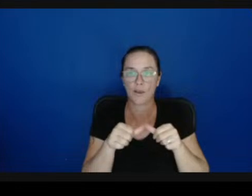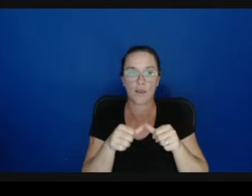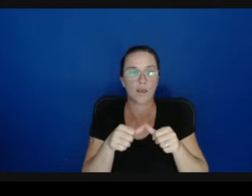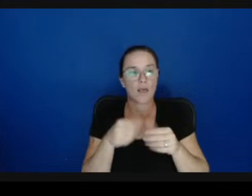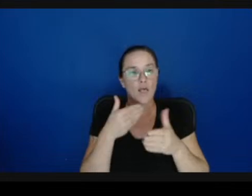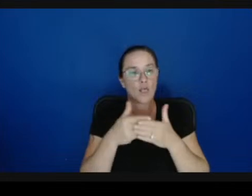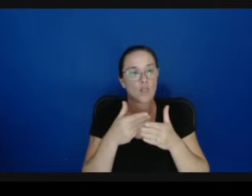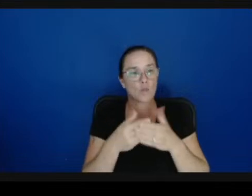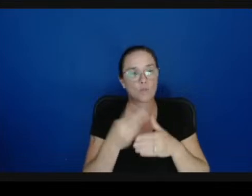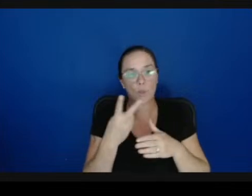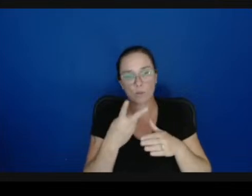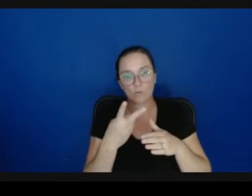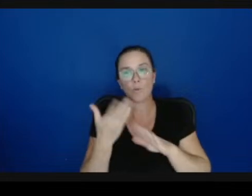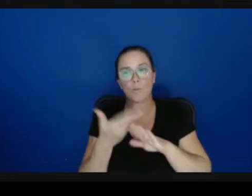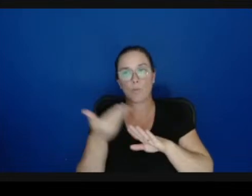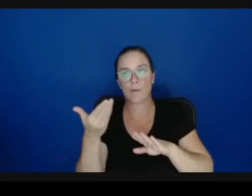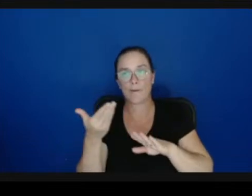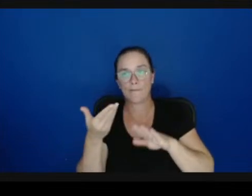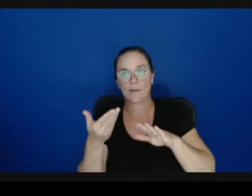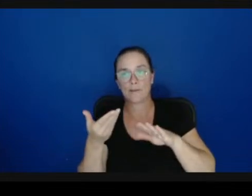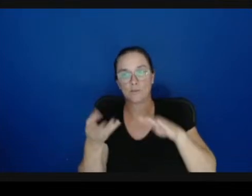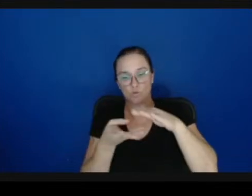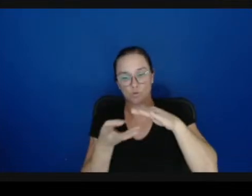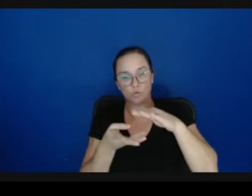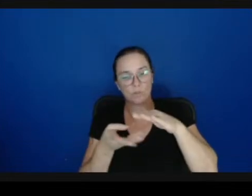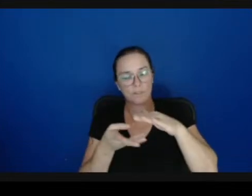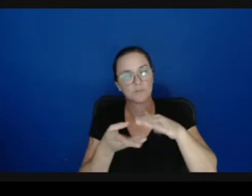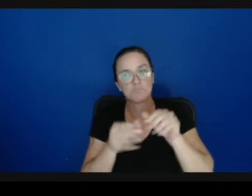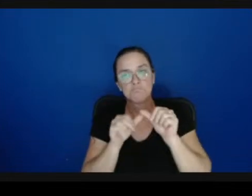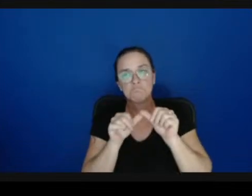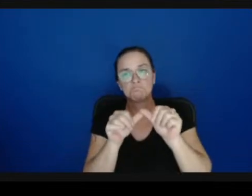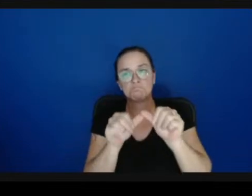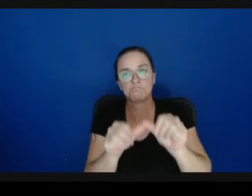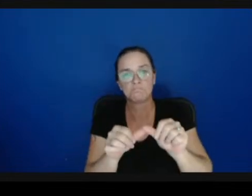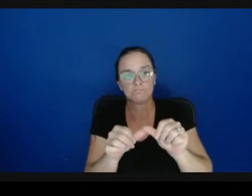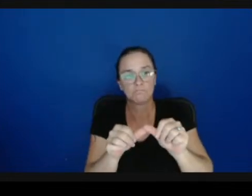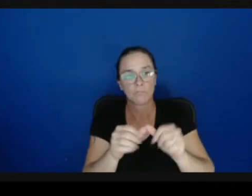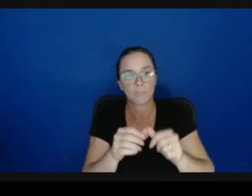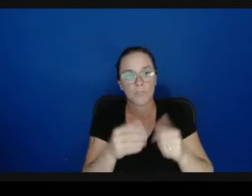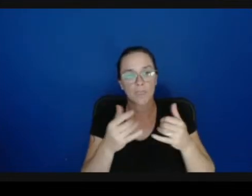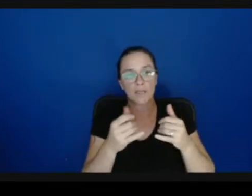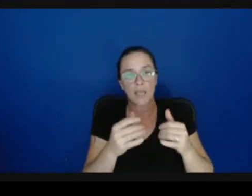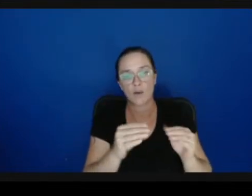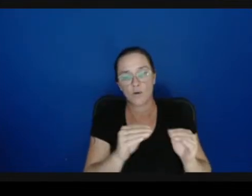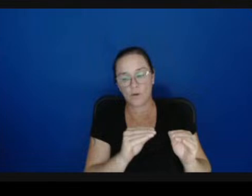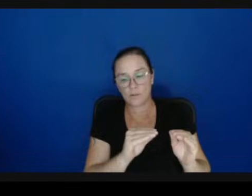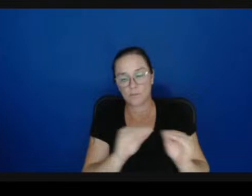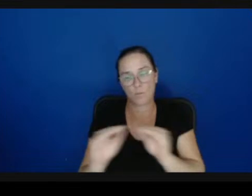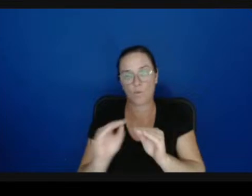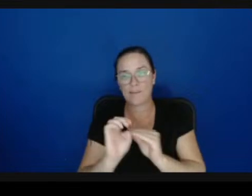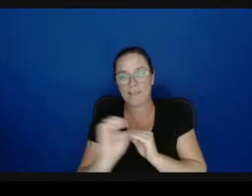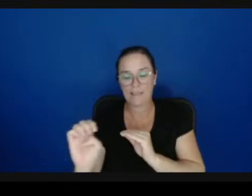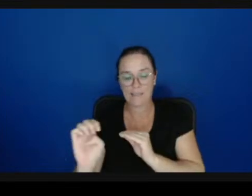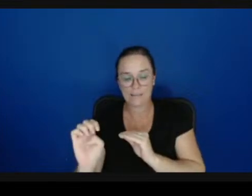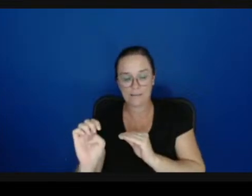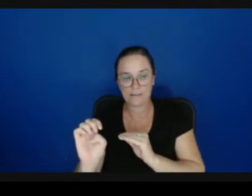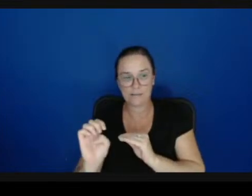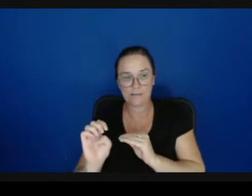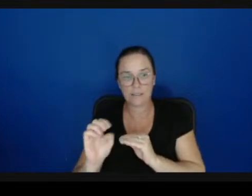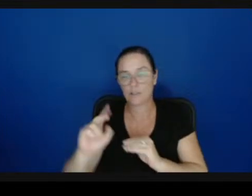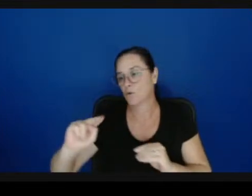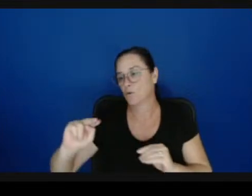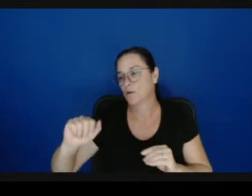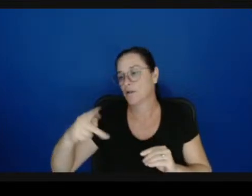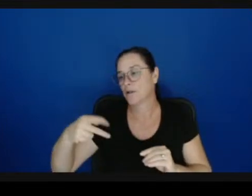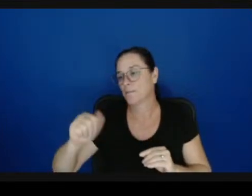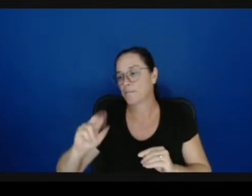is fairly stable. The focus of activity is migrated east to Nāpau now. So like now that's just like a